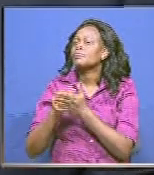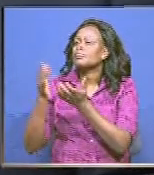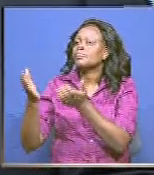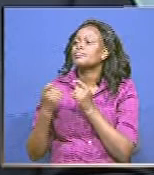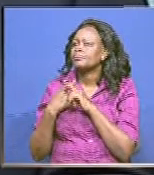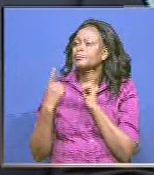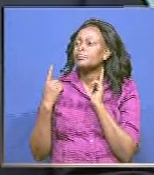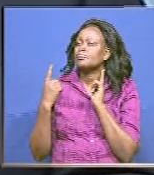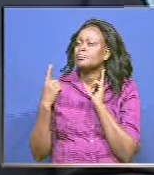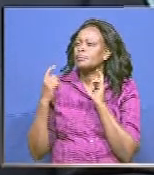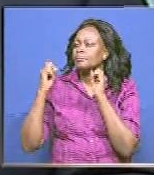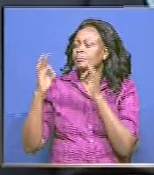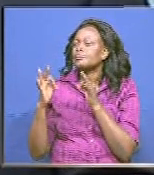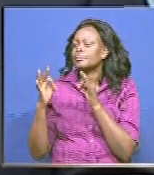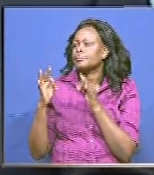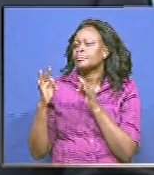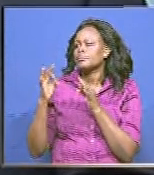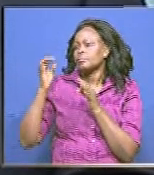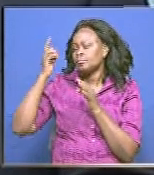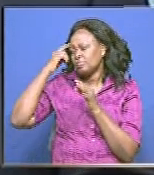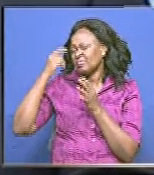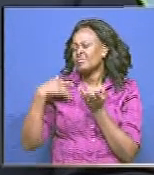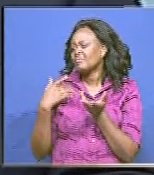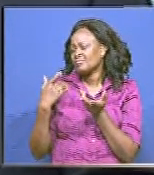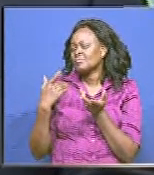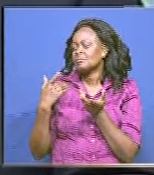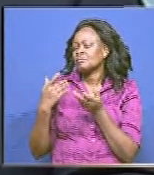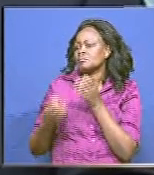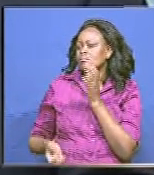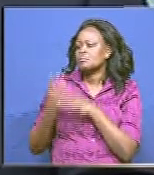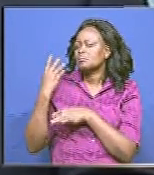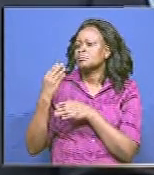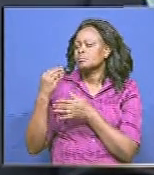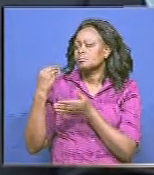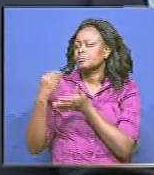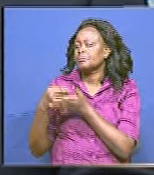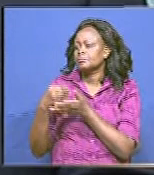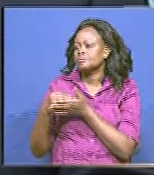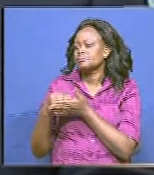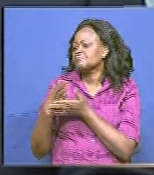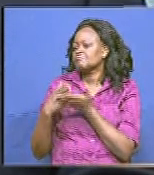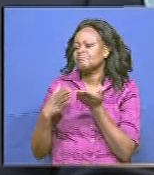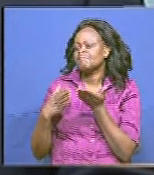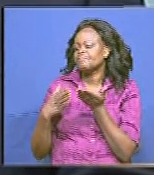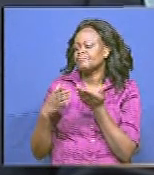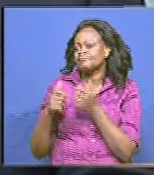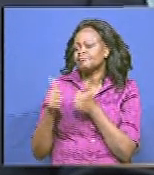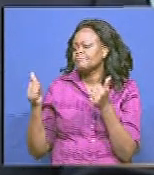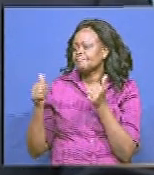then if you look at the chains, the sources of incomes, some of them are not properly